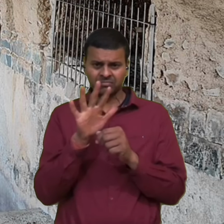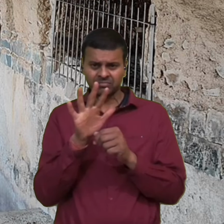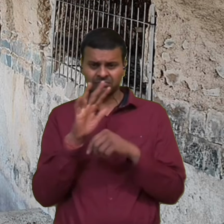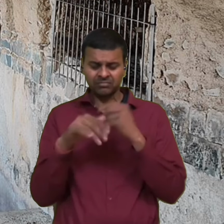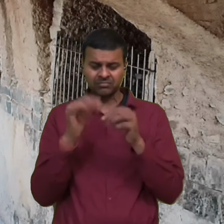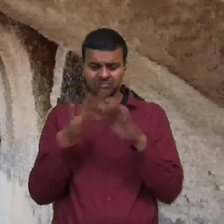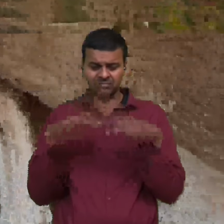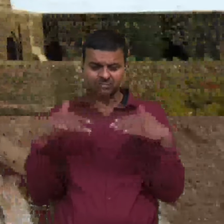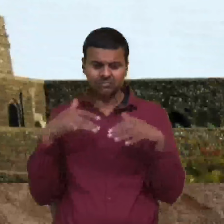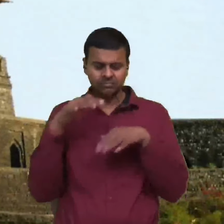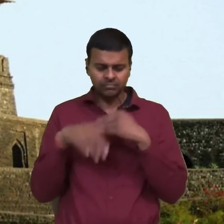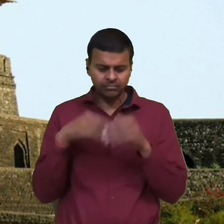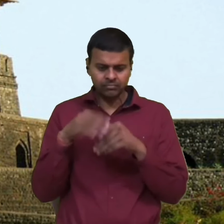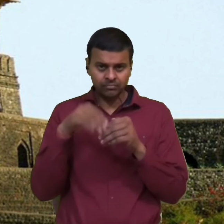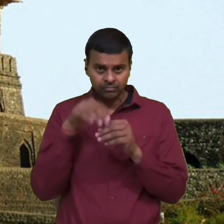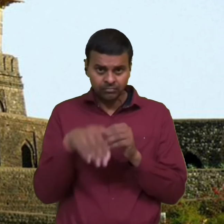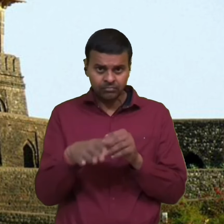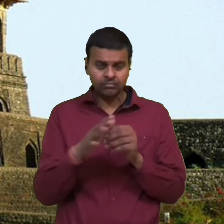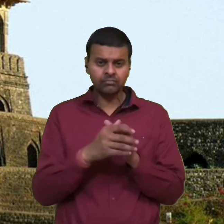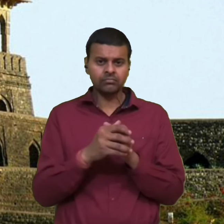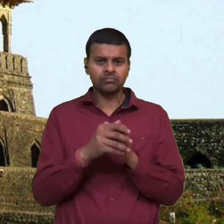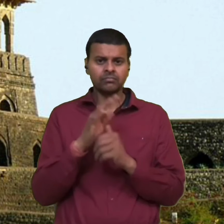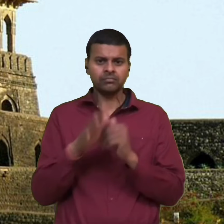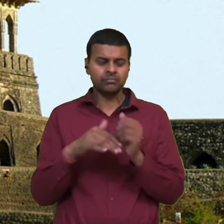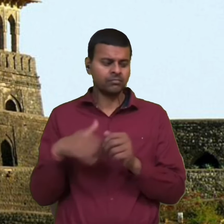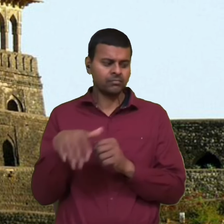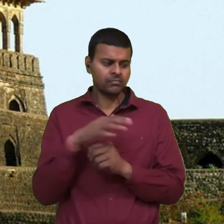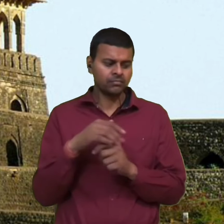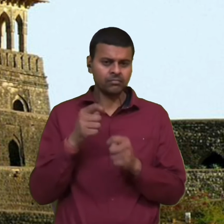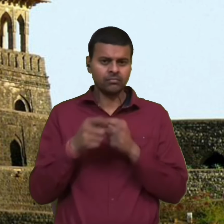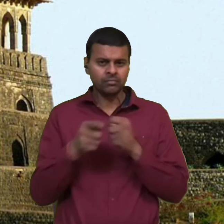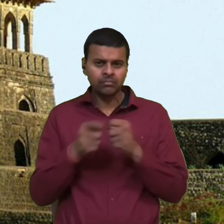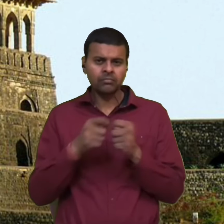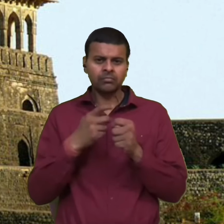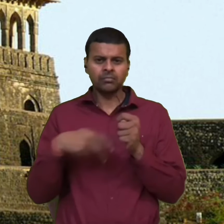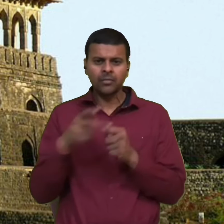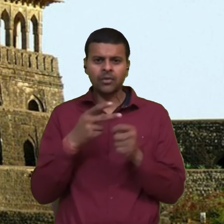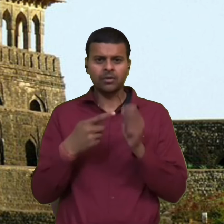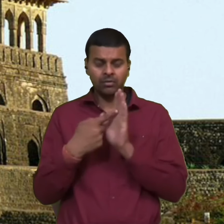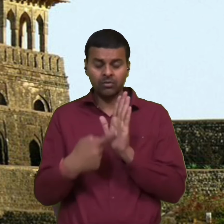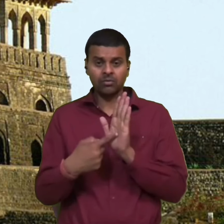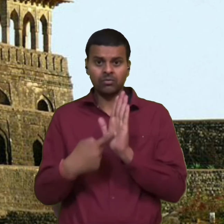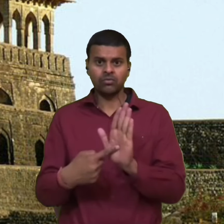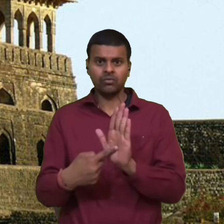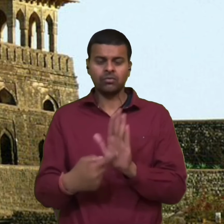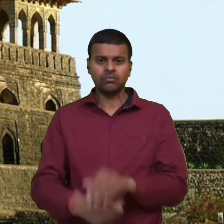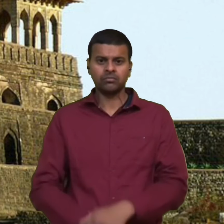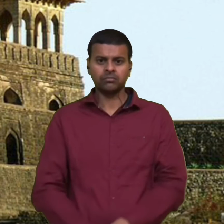walls belongs to the first phase. The pavilion overlooks the Nimar plains for a